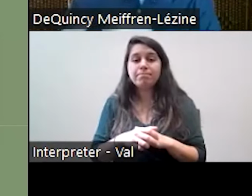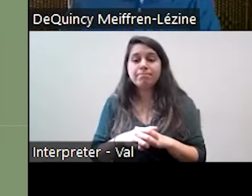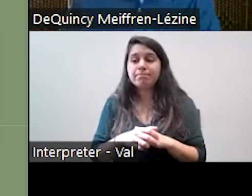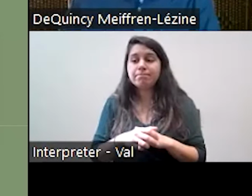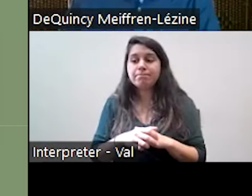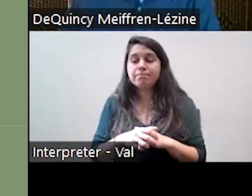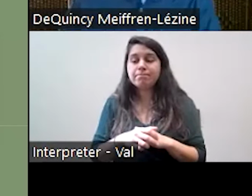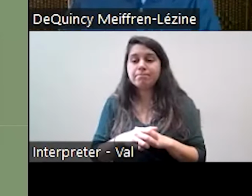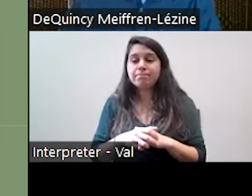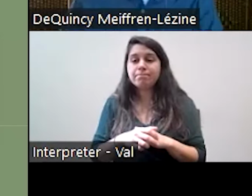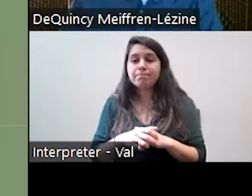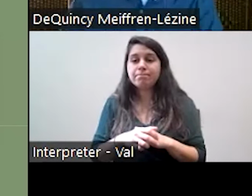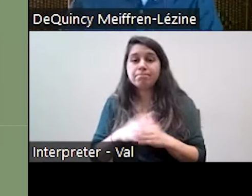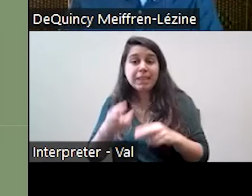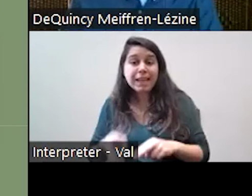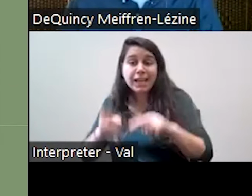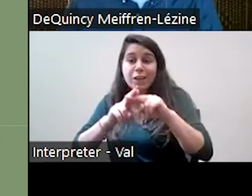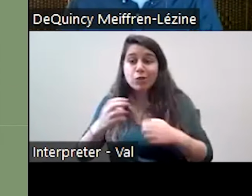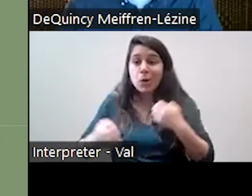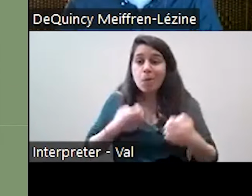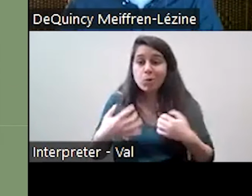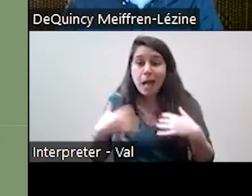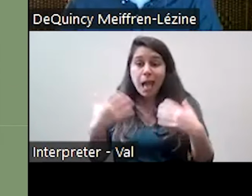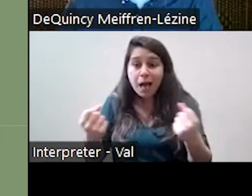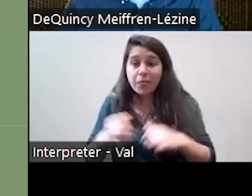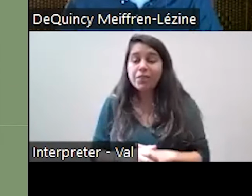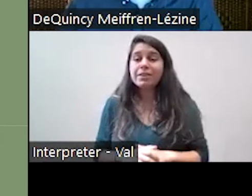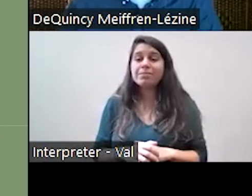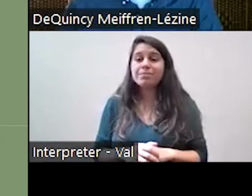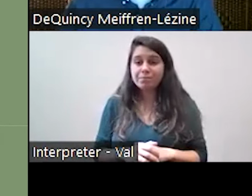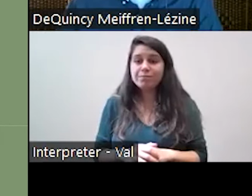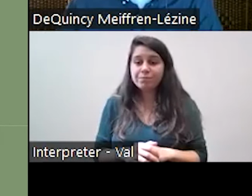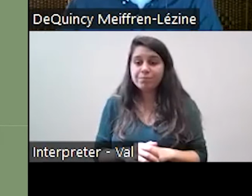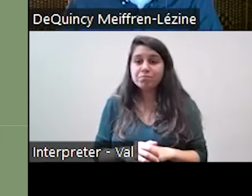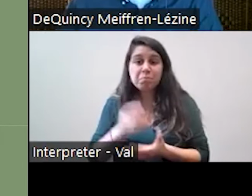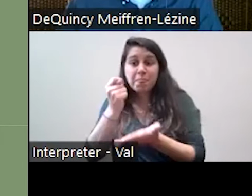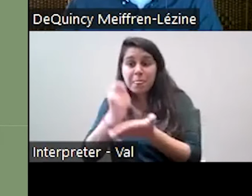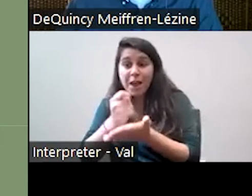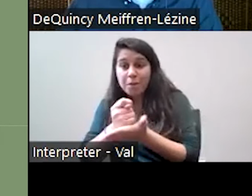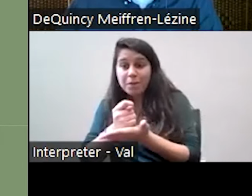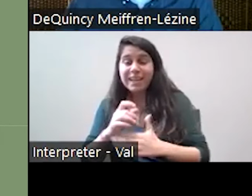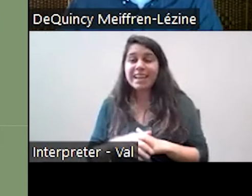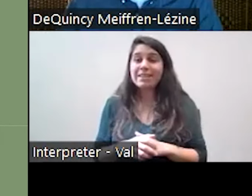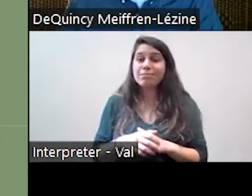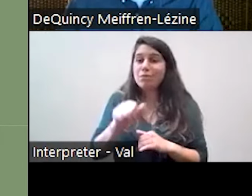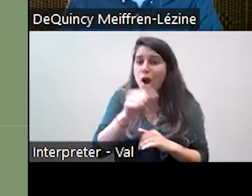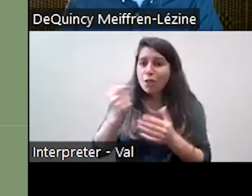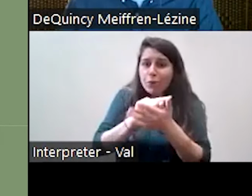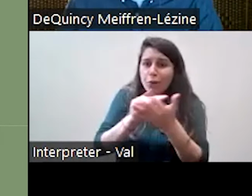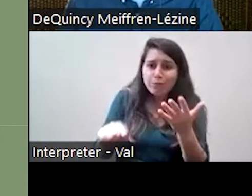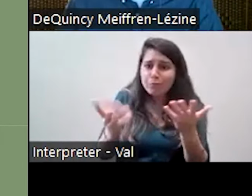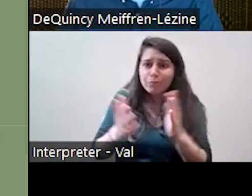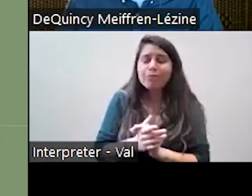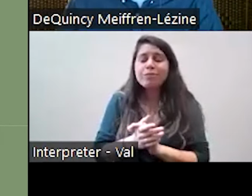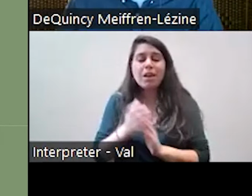of increasing their emotional health, perhaps through therapy or other means. And then